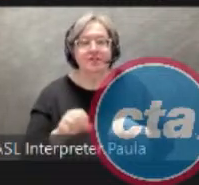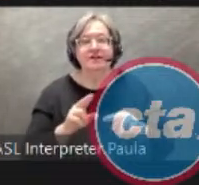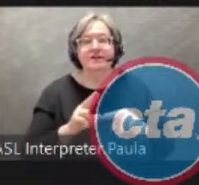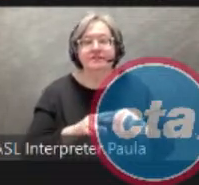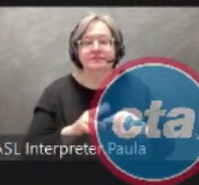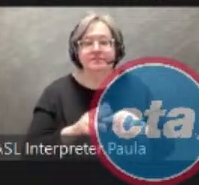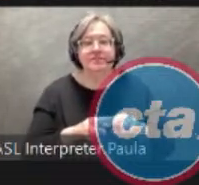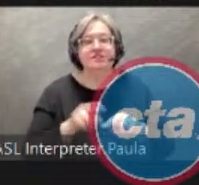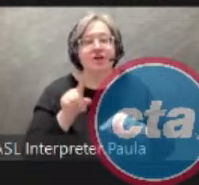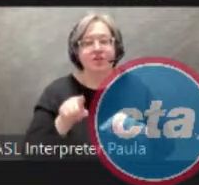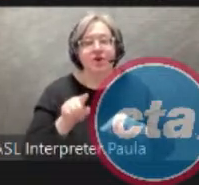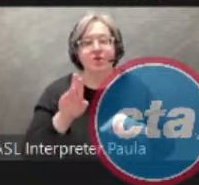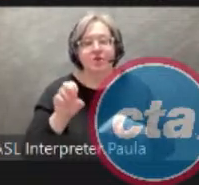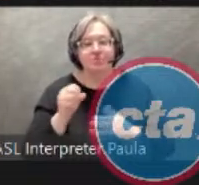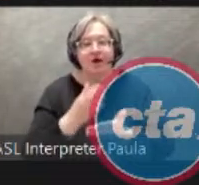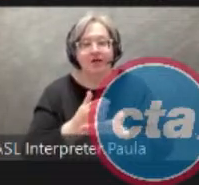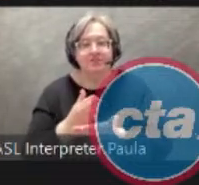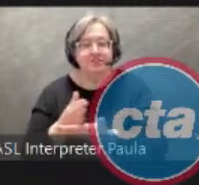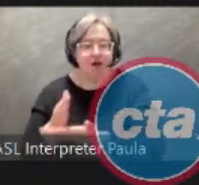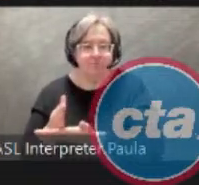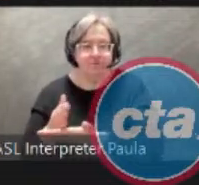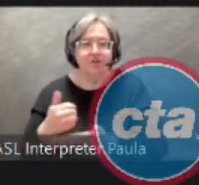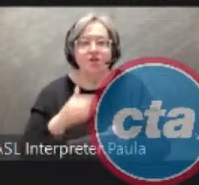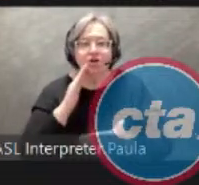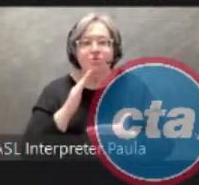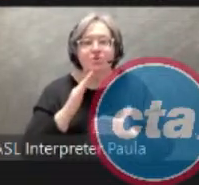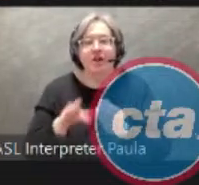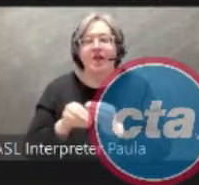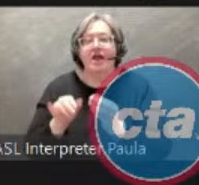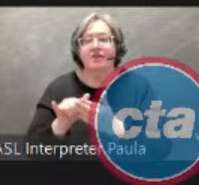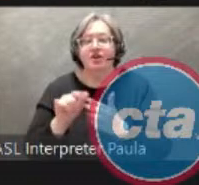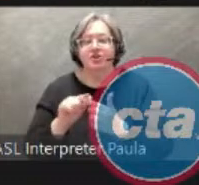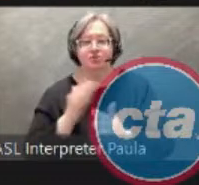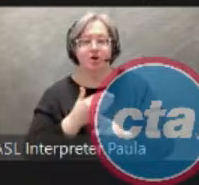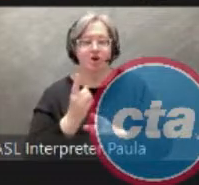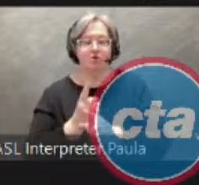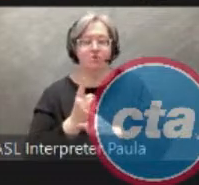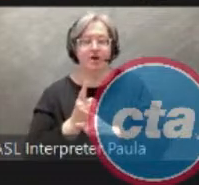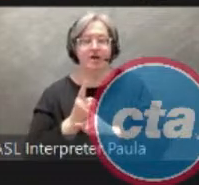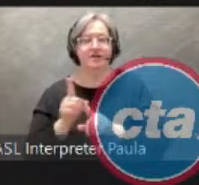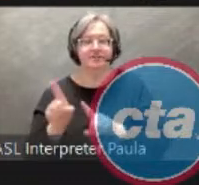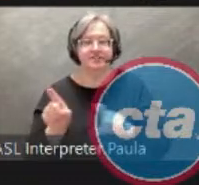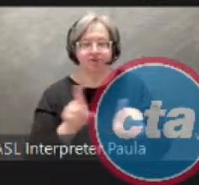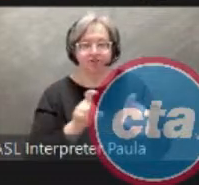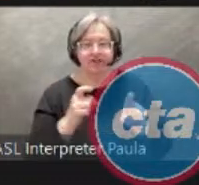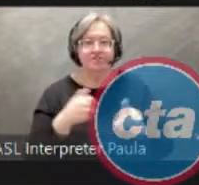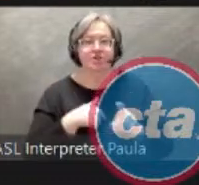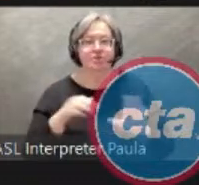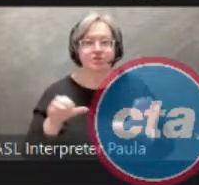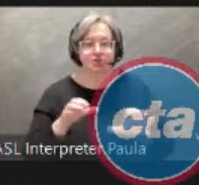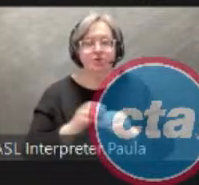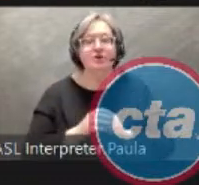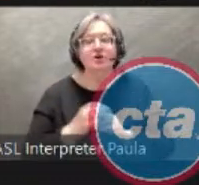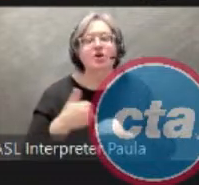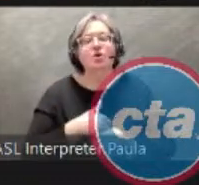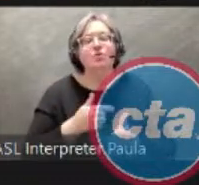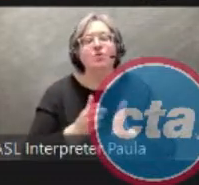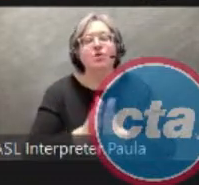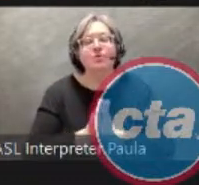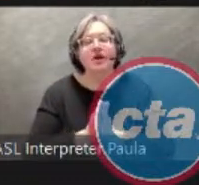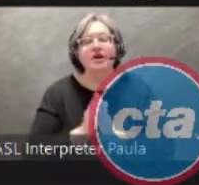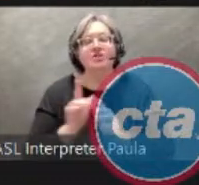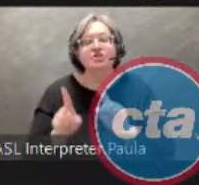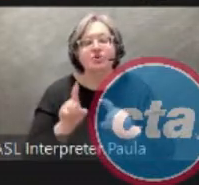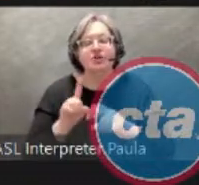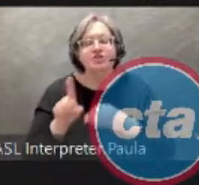bus stops. So we'll look to where we can plug that into our sort of regular survey cadence that we're doing, where we ask questions of riders sort of